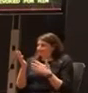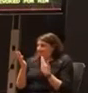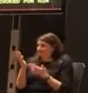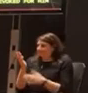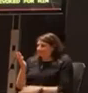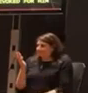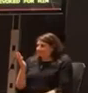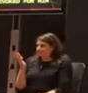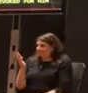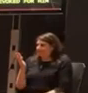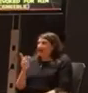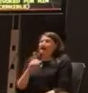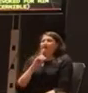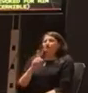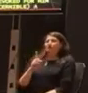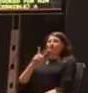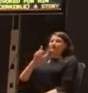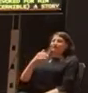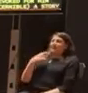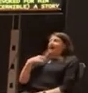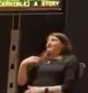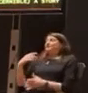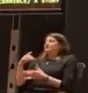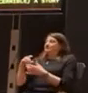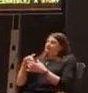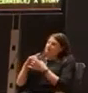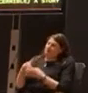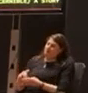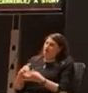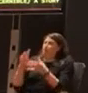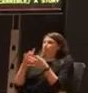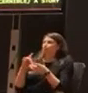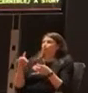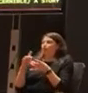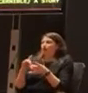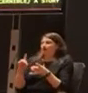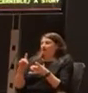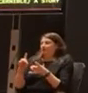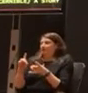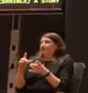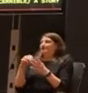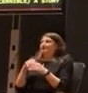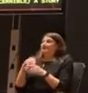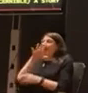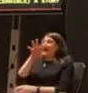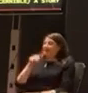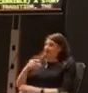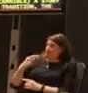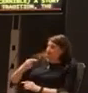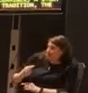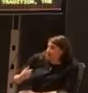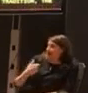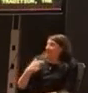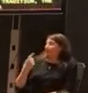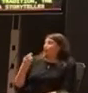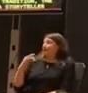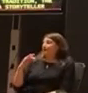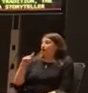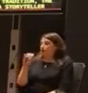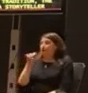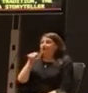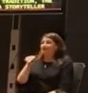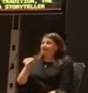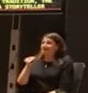phenomenon or story in African tradition. The griot is the storyteller who carries on the stories